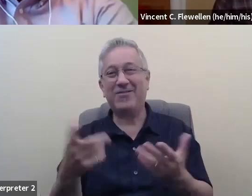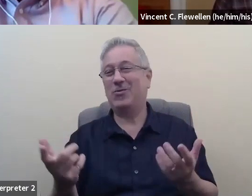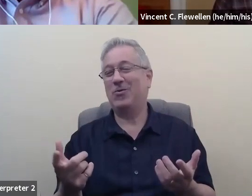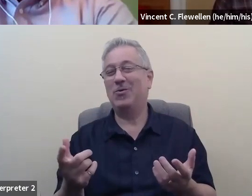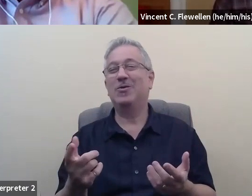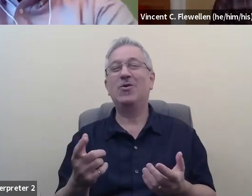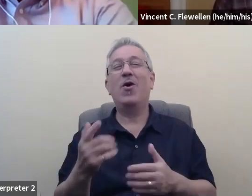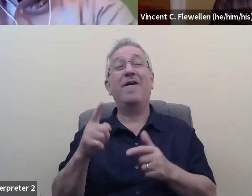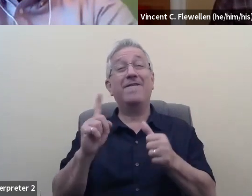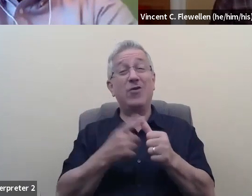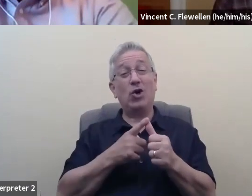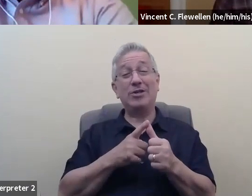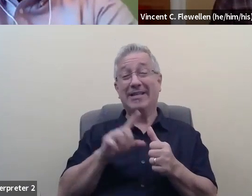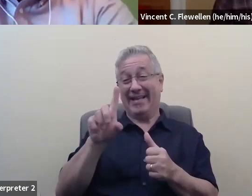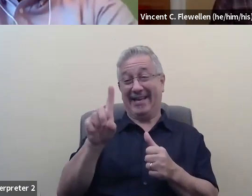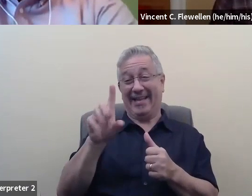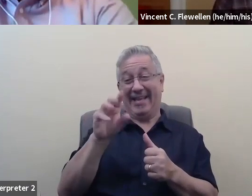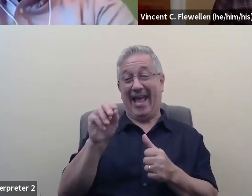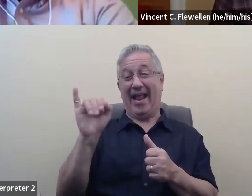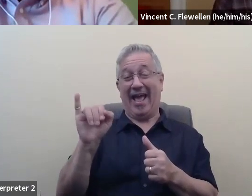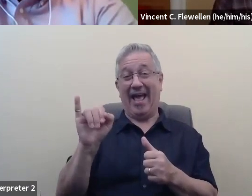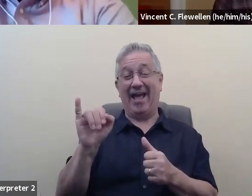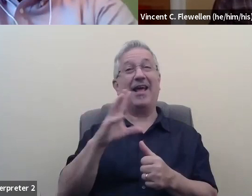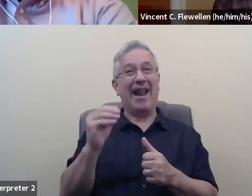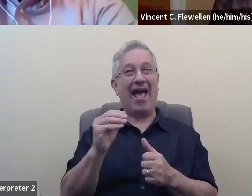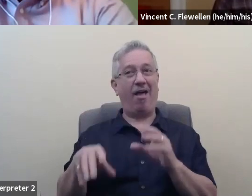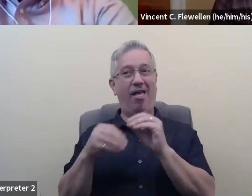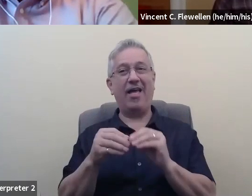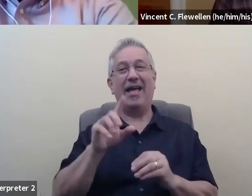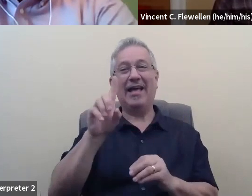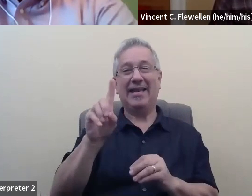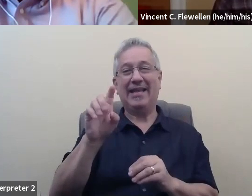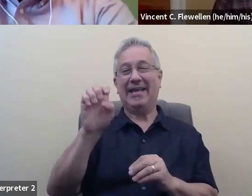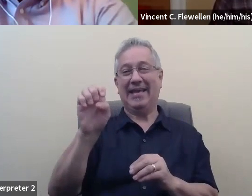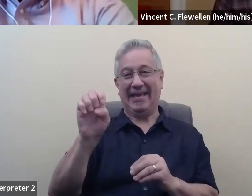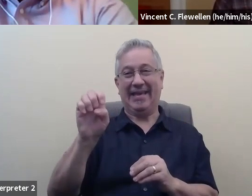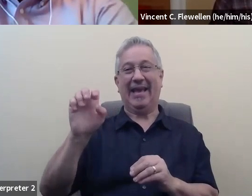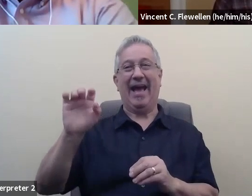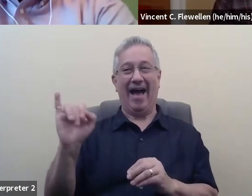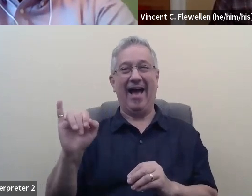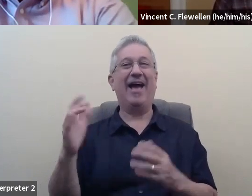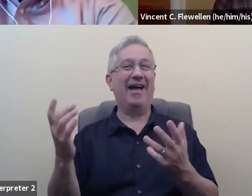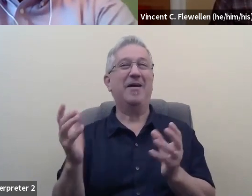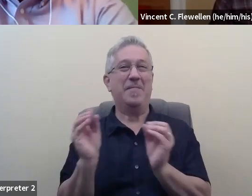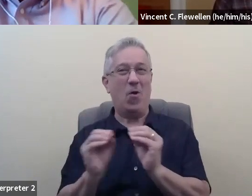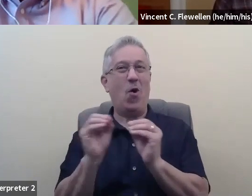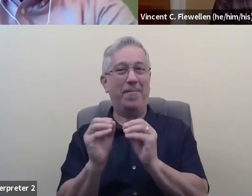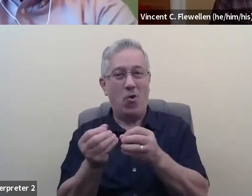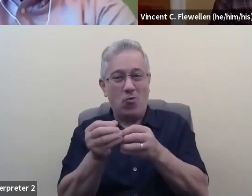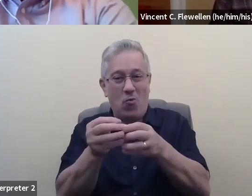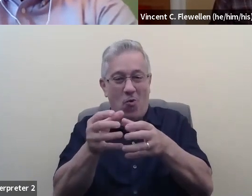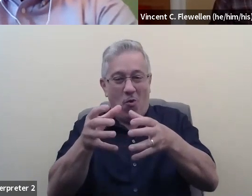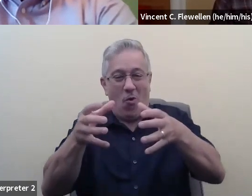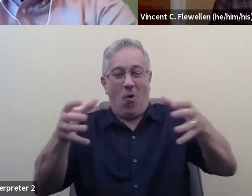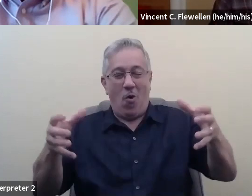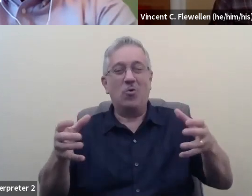and now it's DE and I. And that tells me so much about how this field is changing. So on behalf of Starkloff, behalf of our audience, behalf